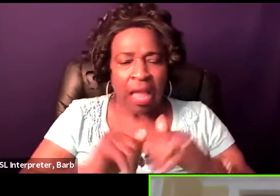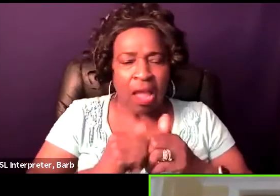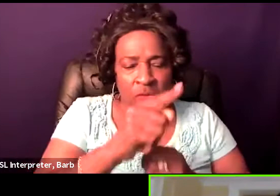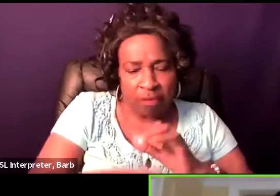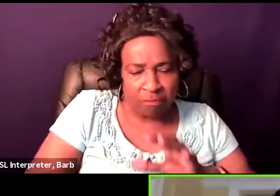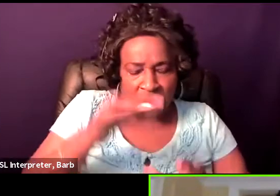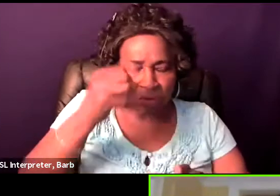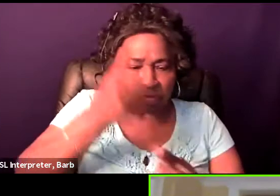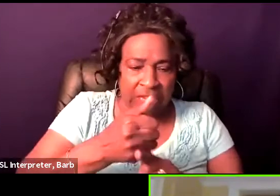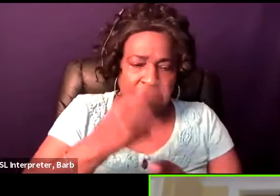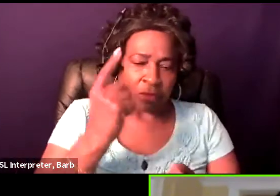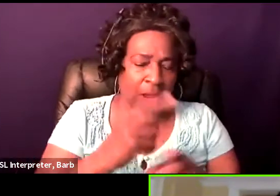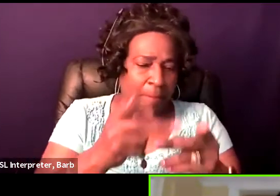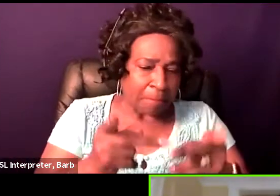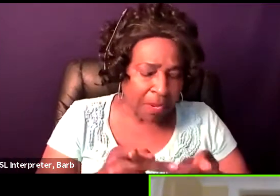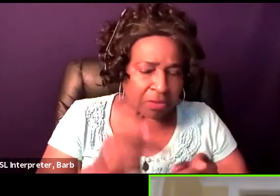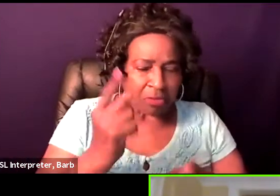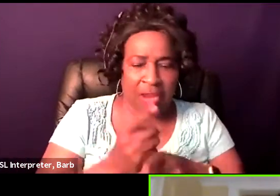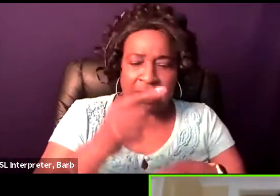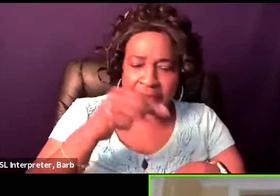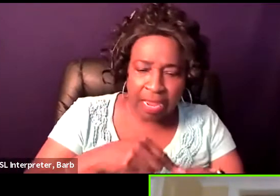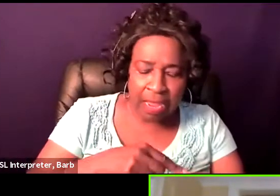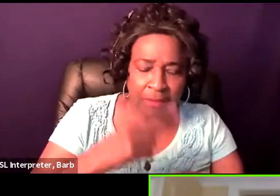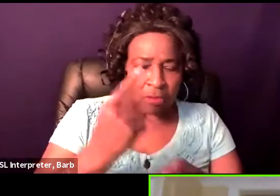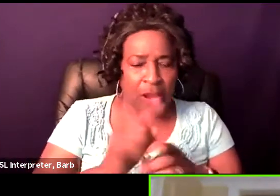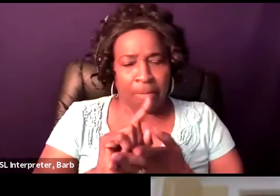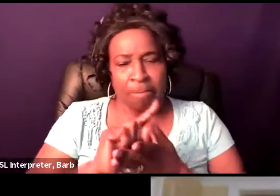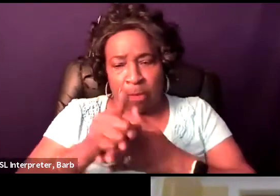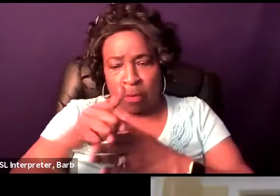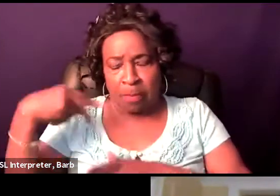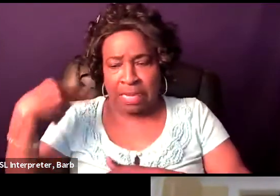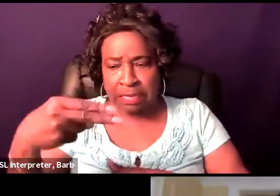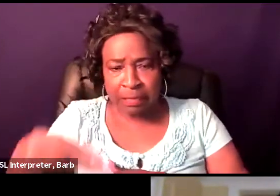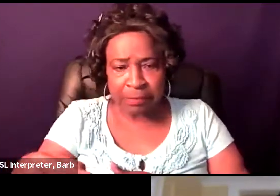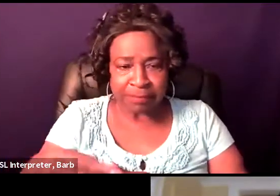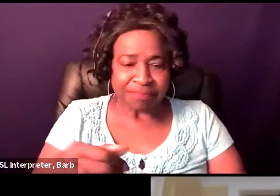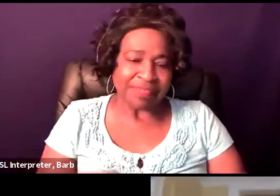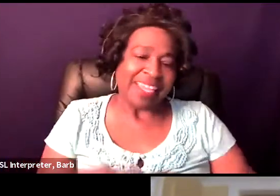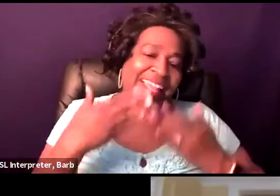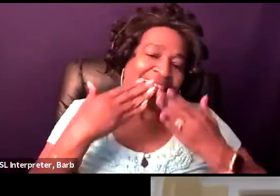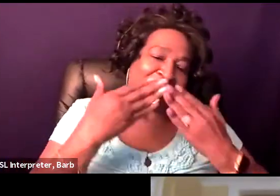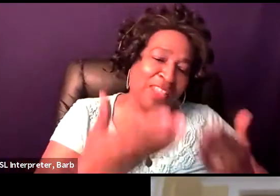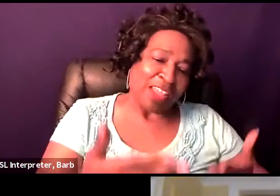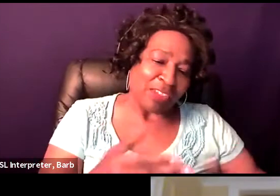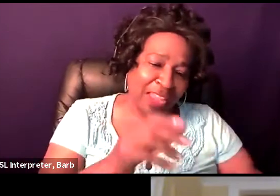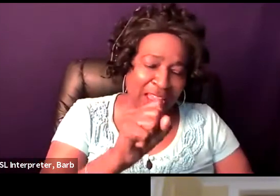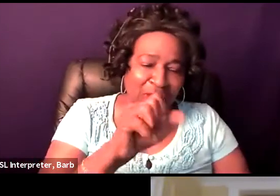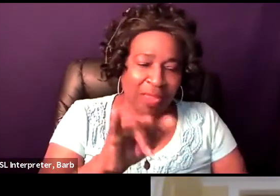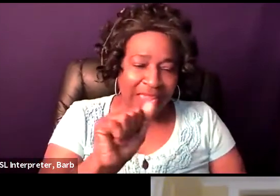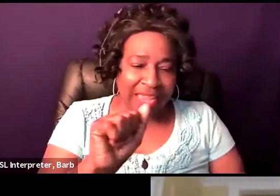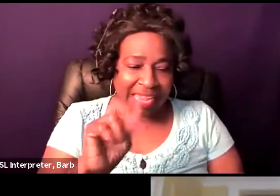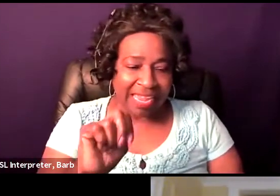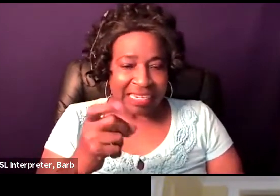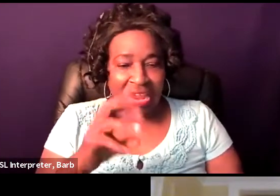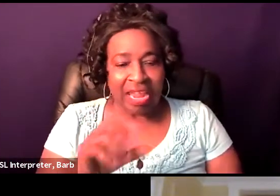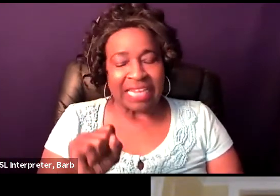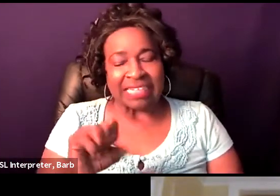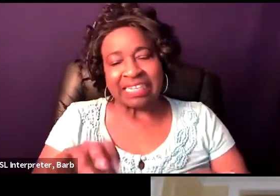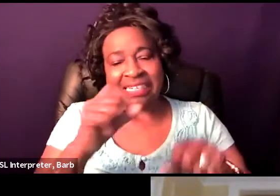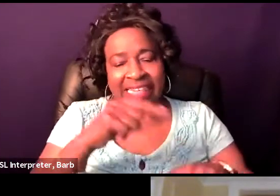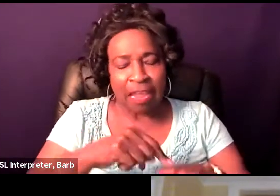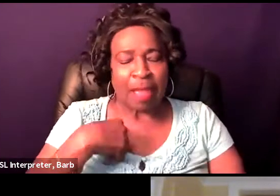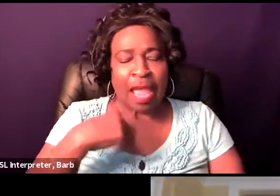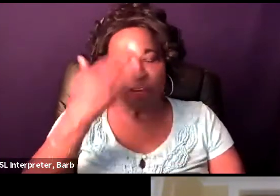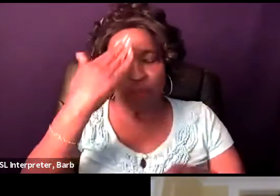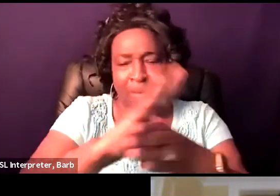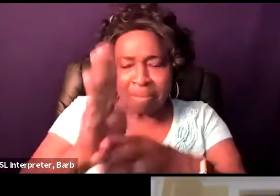place, in the right time, in the right moment in history? Well, thank you, Sianda, for taking time out. I know it's a busy time of